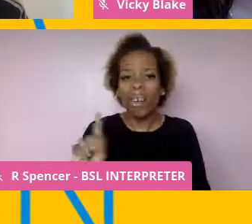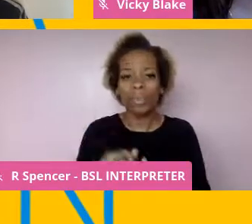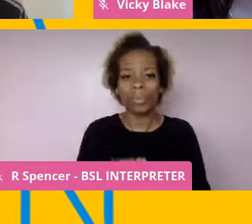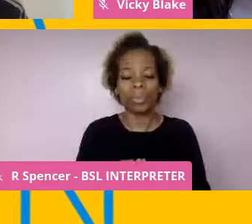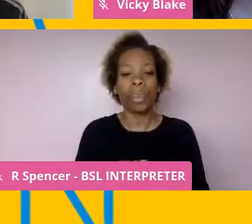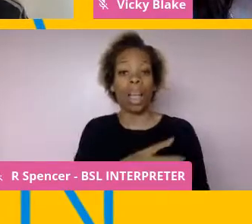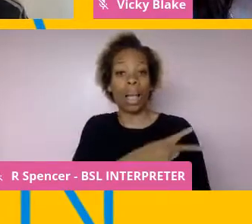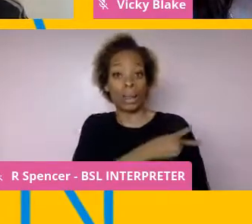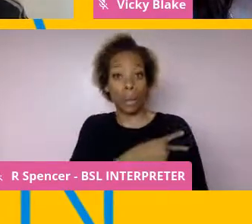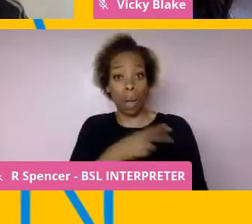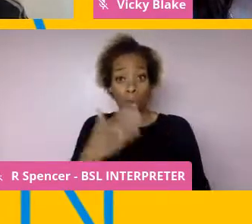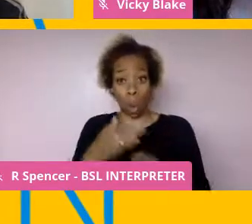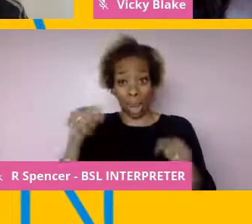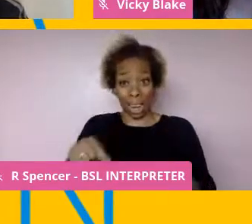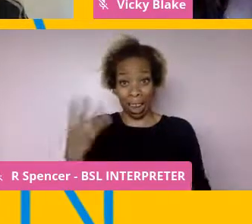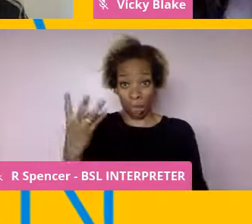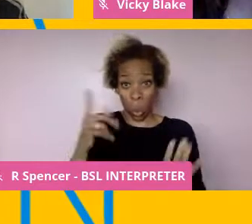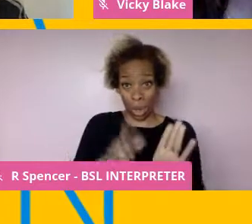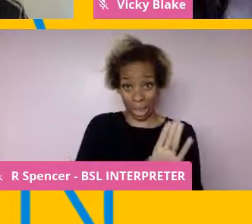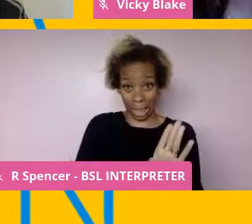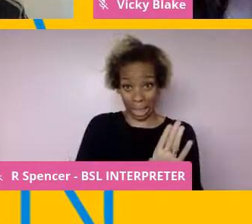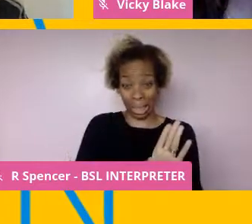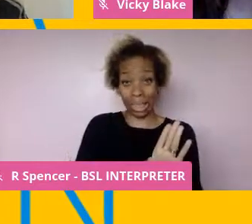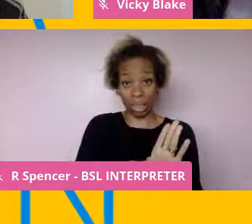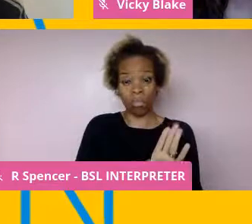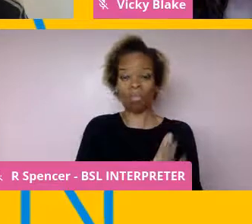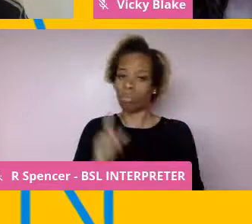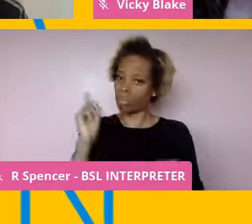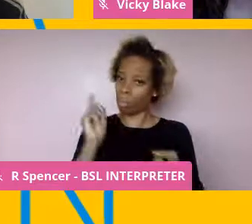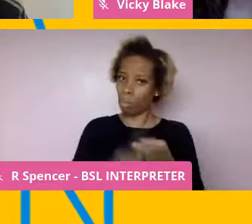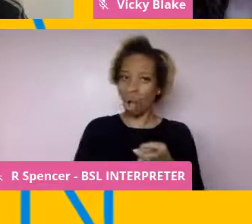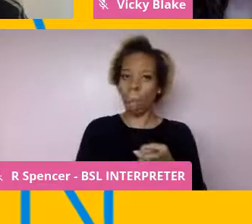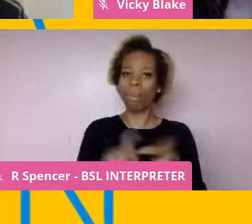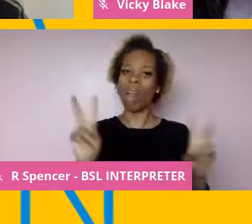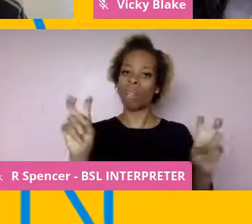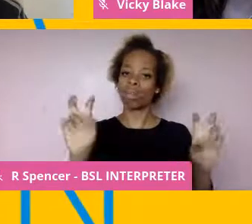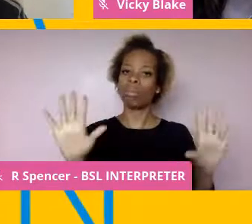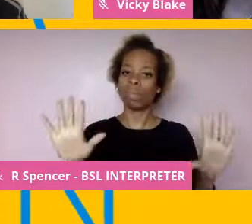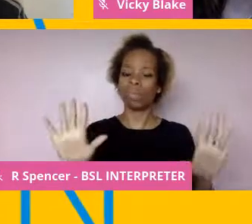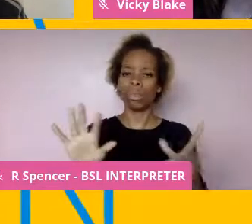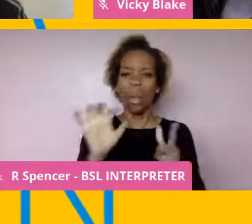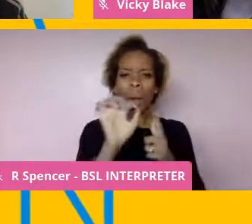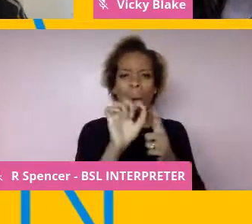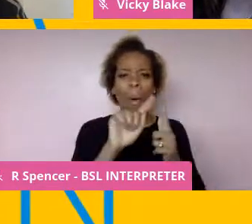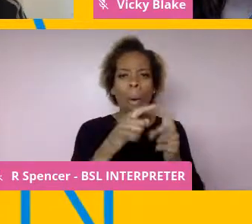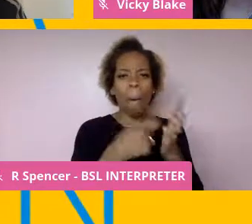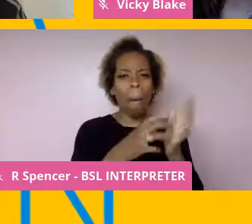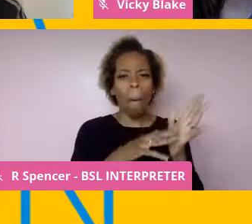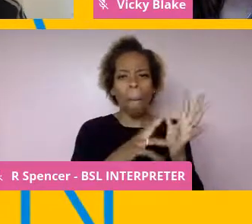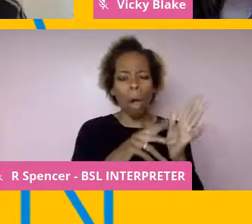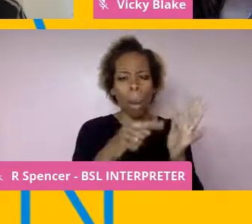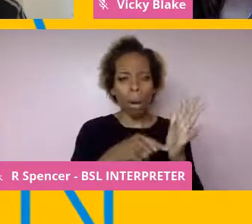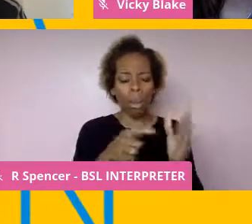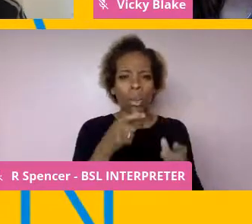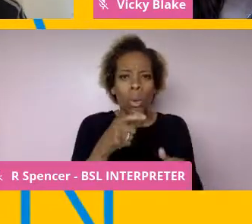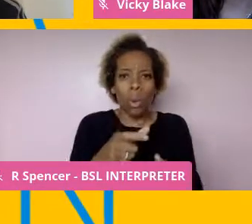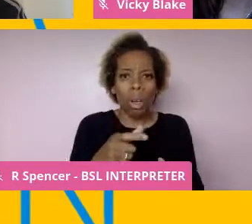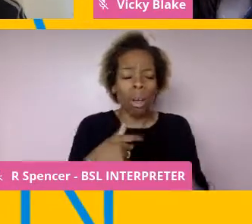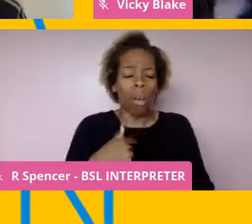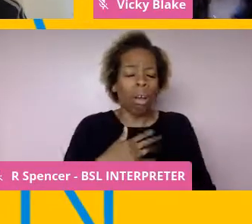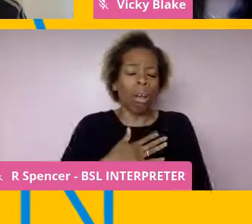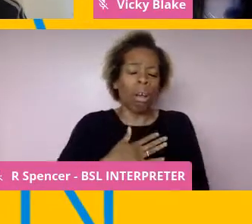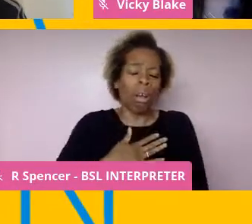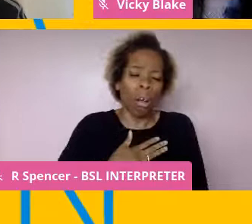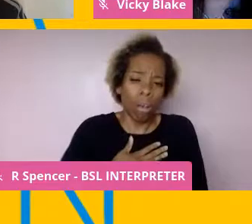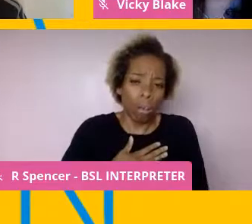working at the university for 4 years have permanent status, and that word permanent is often thrown up in discussions of casualisation. People often say